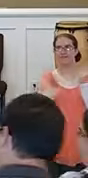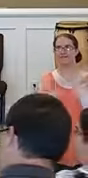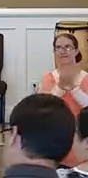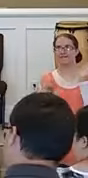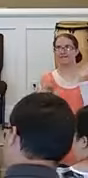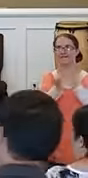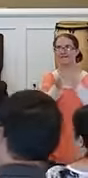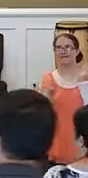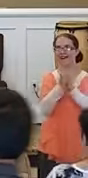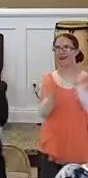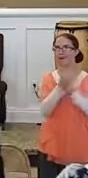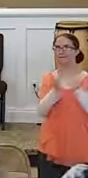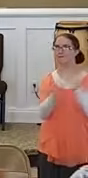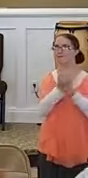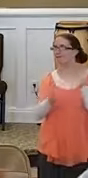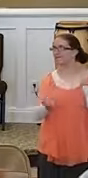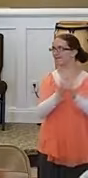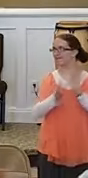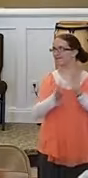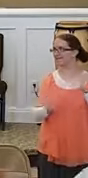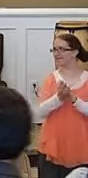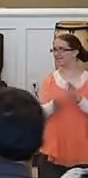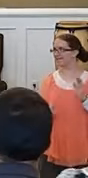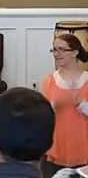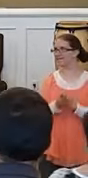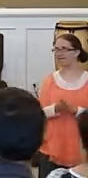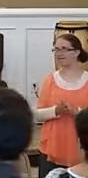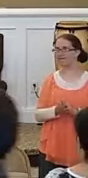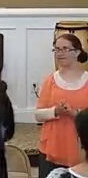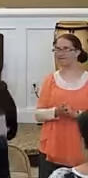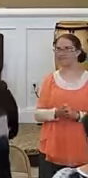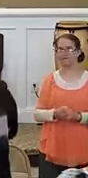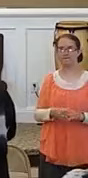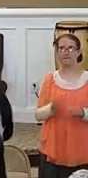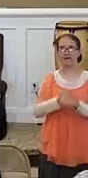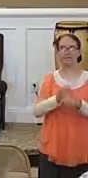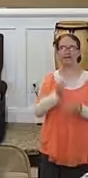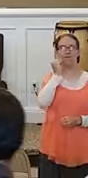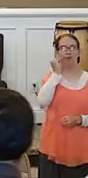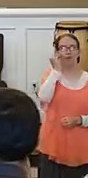to meet him yet, but we're glad he's here. Amen. I want you just to make yourself at home.